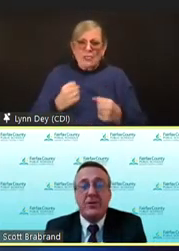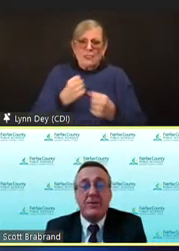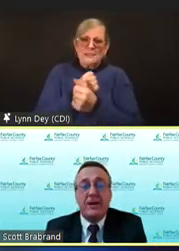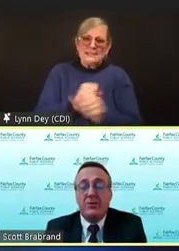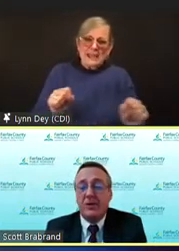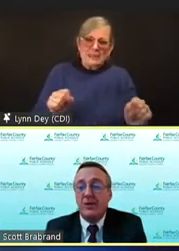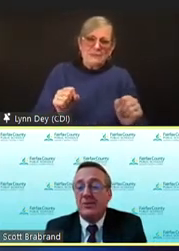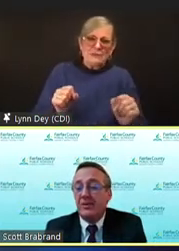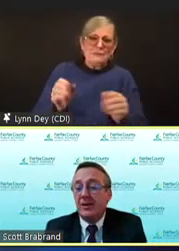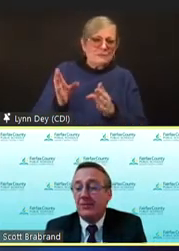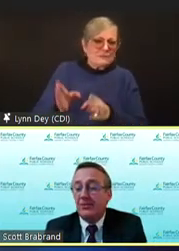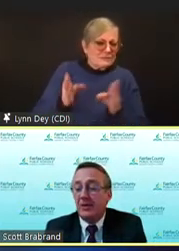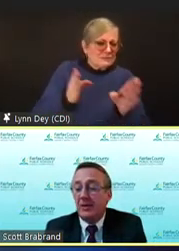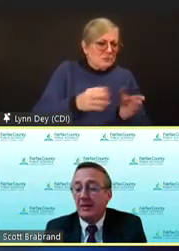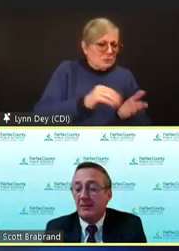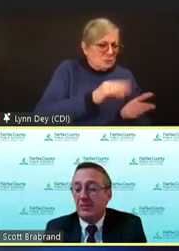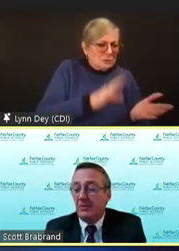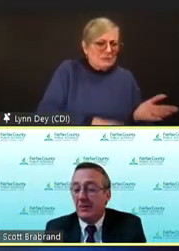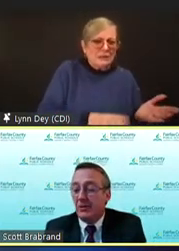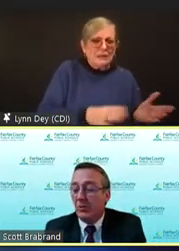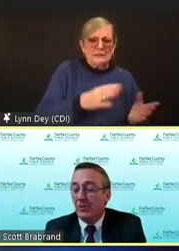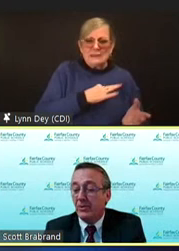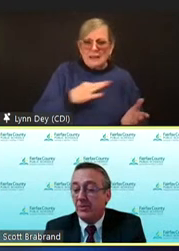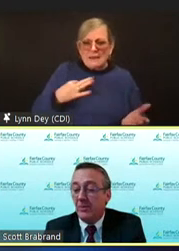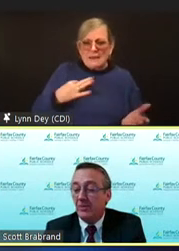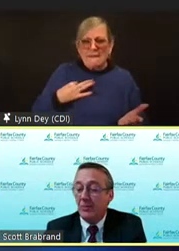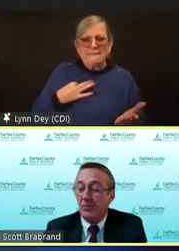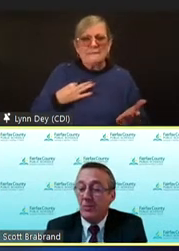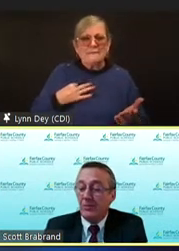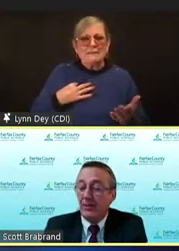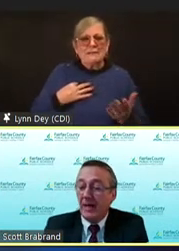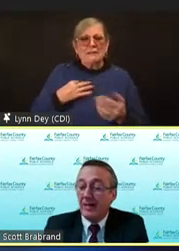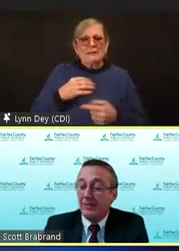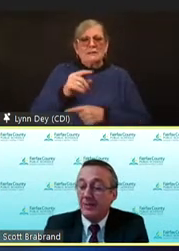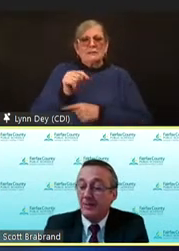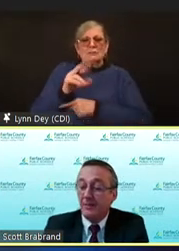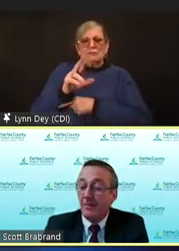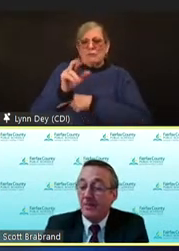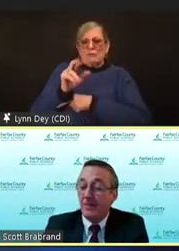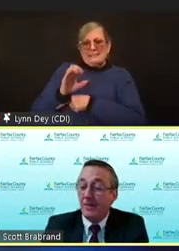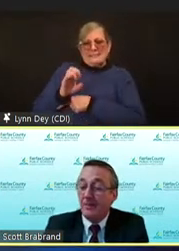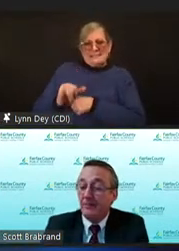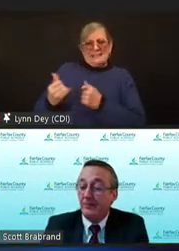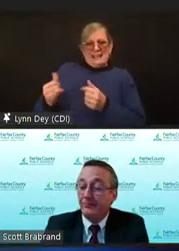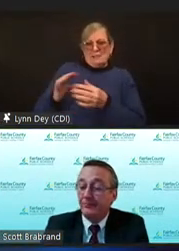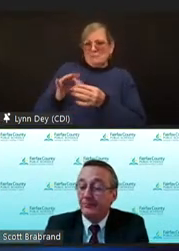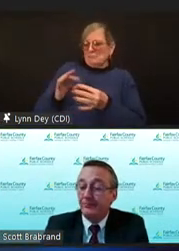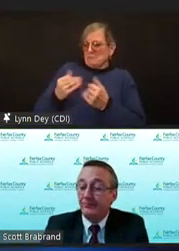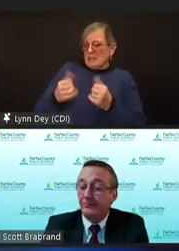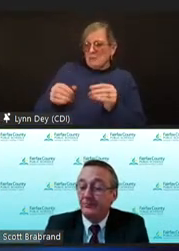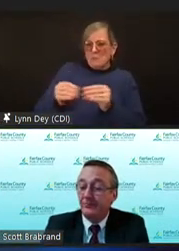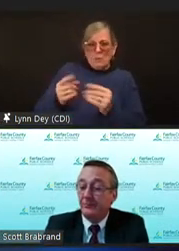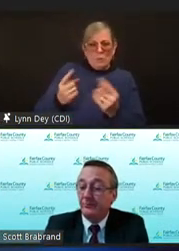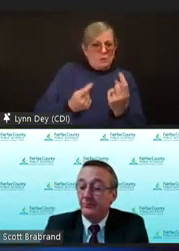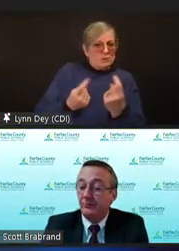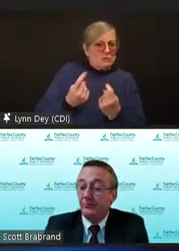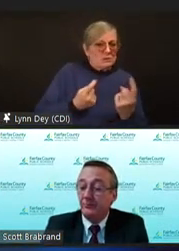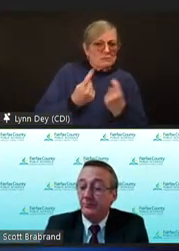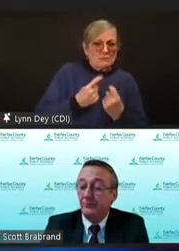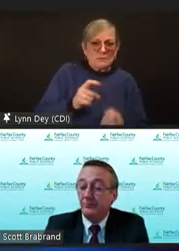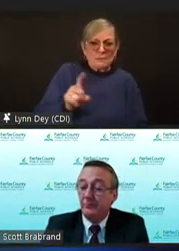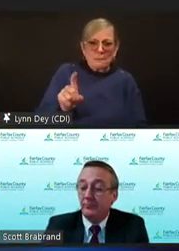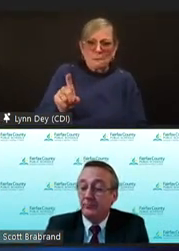Tracy, we'll turn it back over to you and see if there's some additional questions folks that would want to ask. Sure. Let's go to